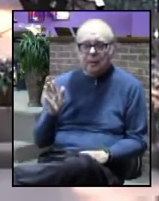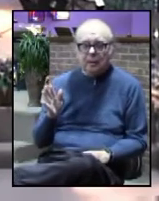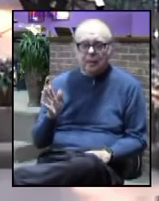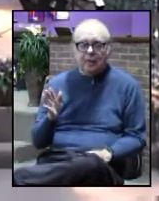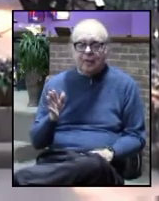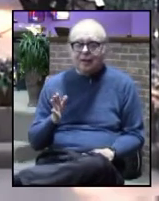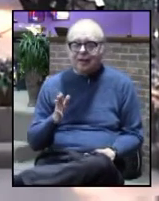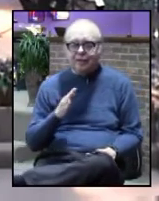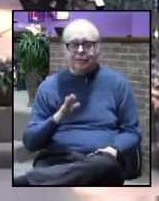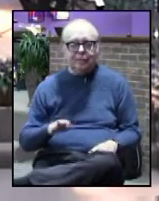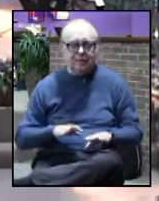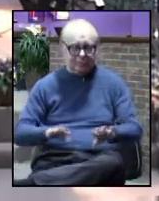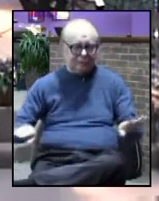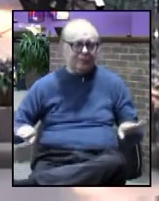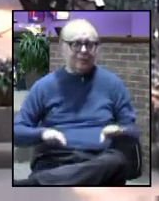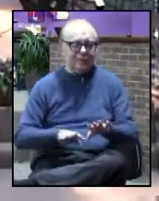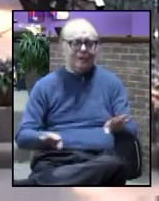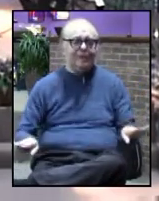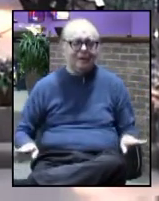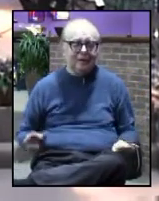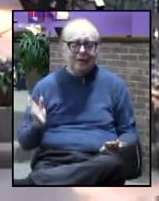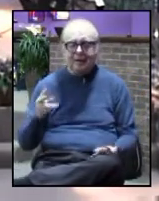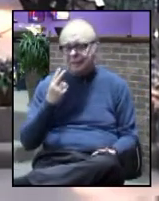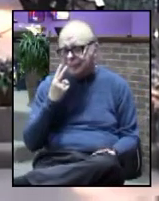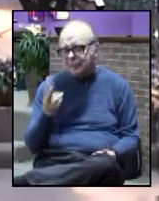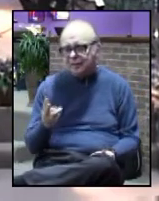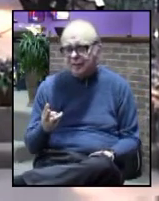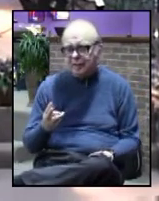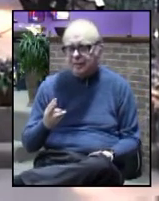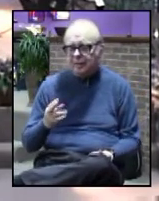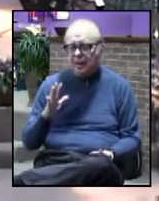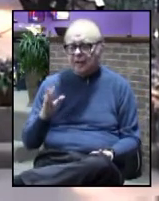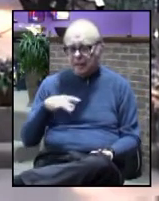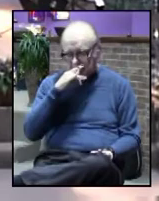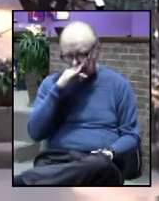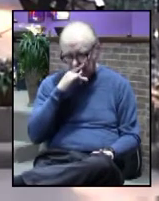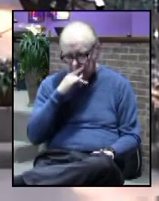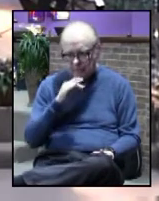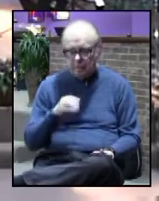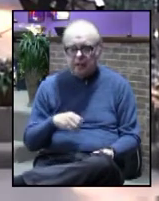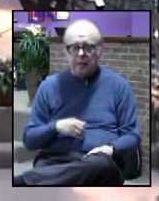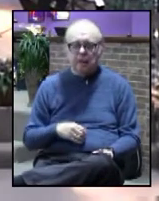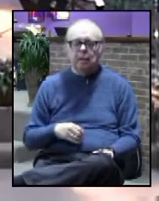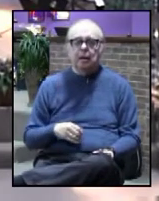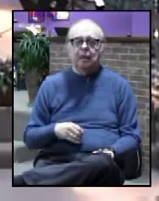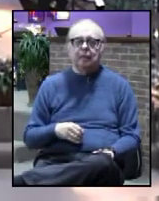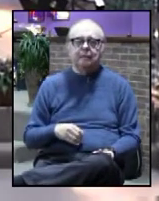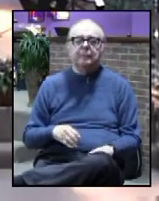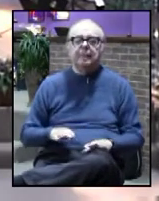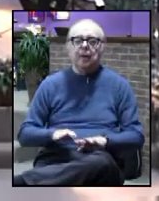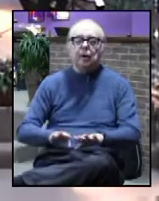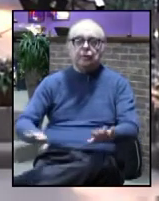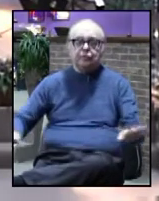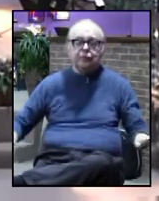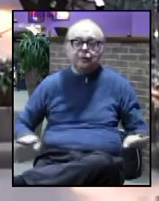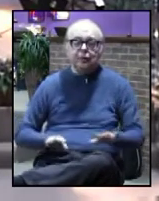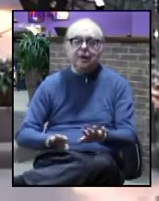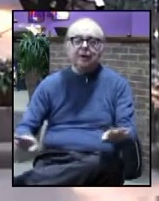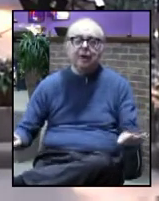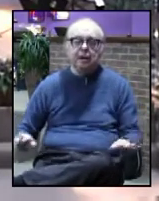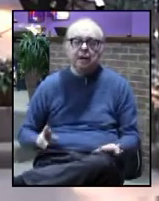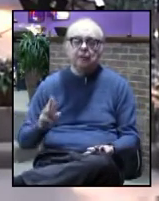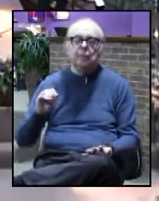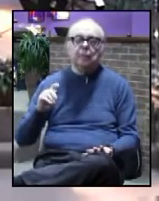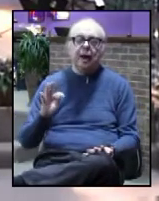just scoot. You ever seen 5 kids and a grown man scooting in a raft?